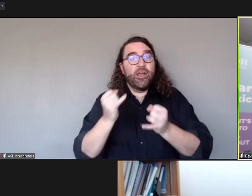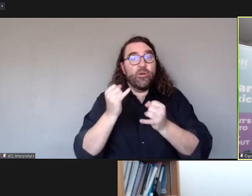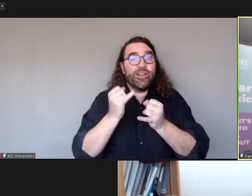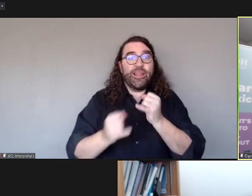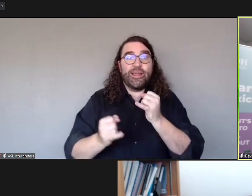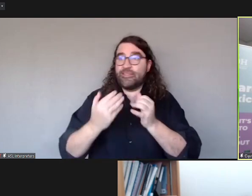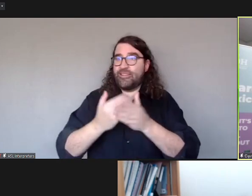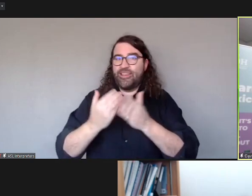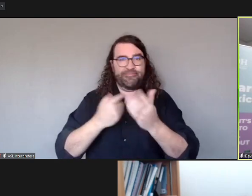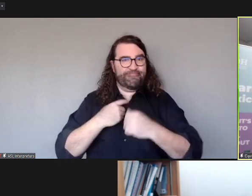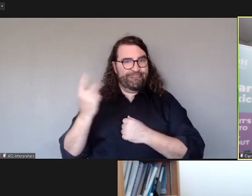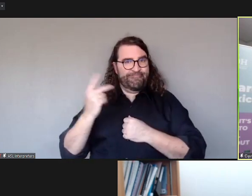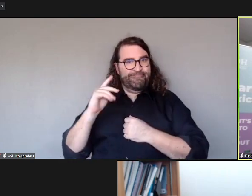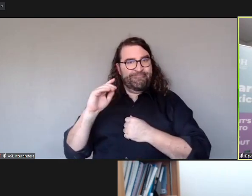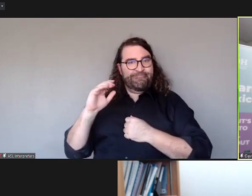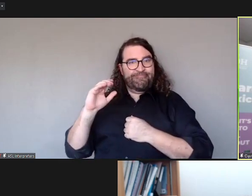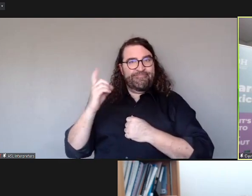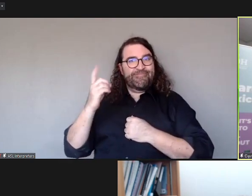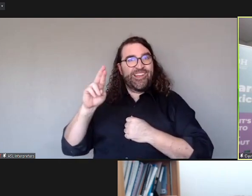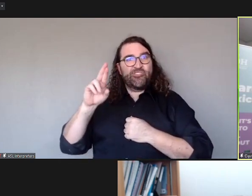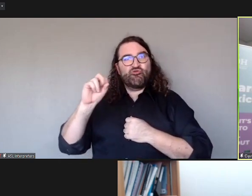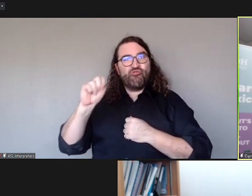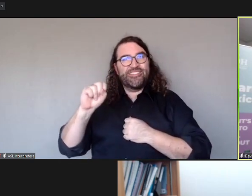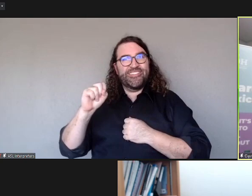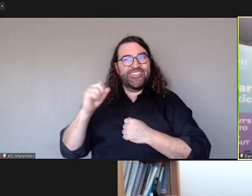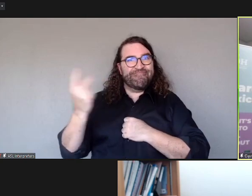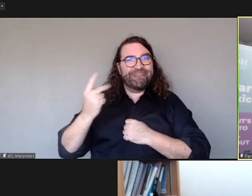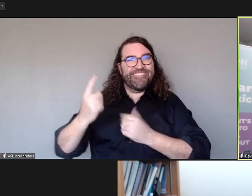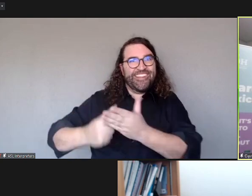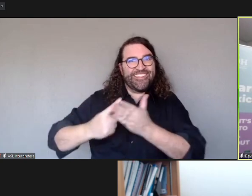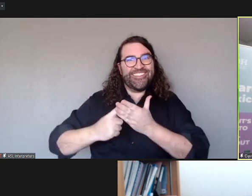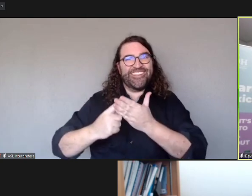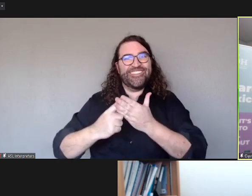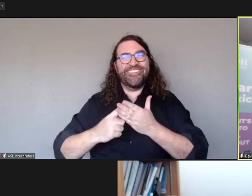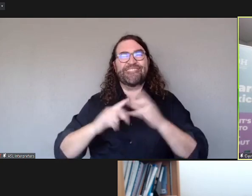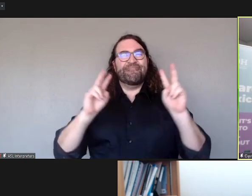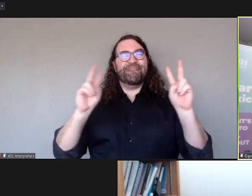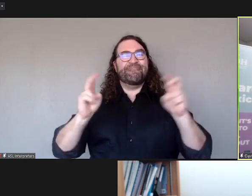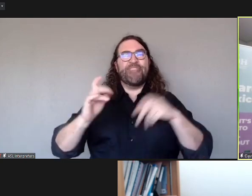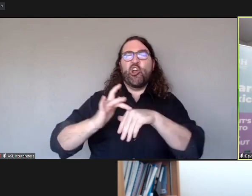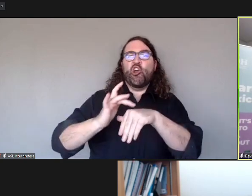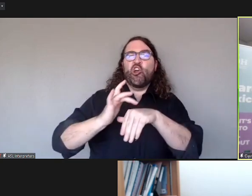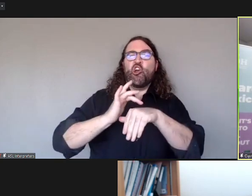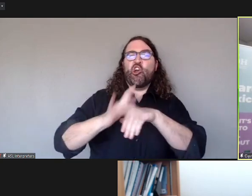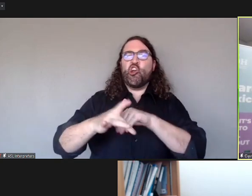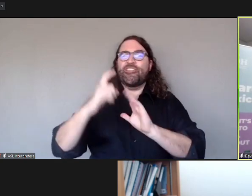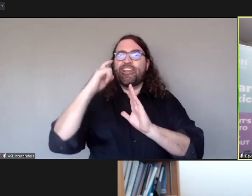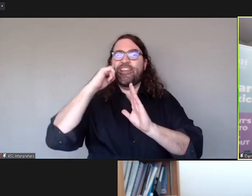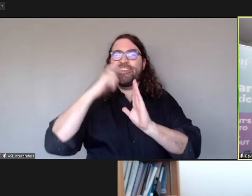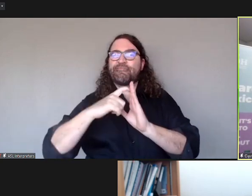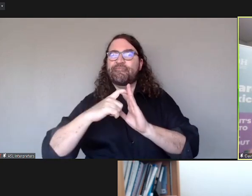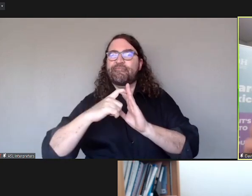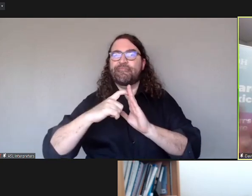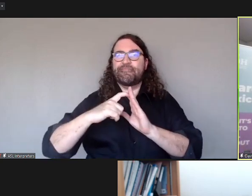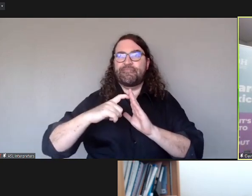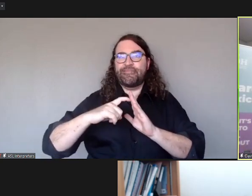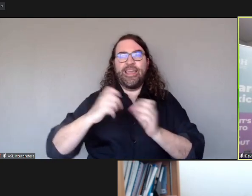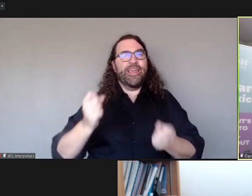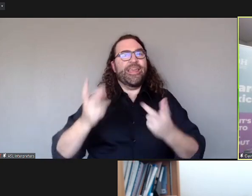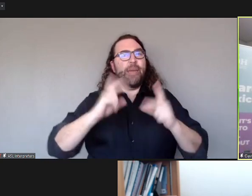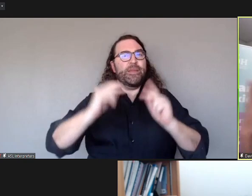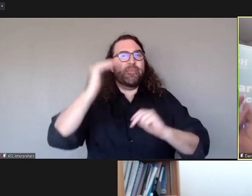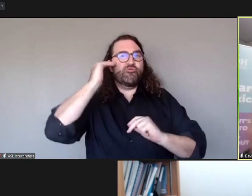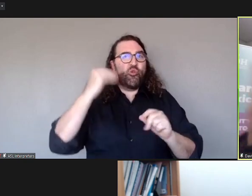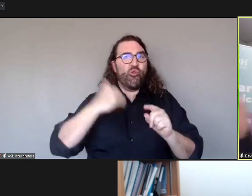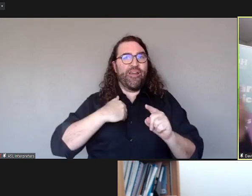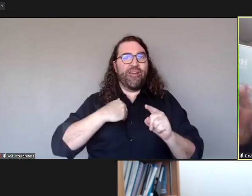and I talk about as an early indicator of a new surge is how many people do you know that have COVID right now? Like coworkers,